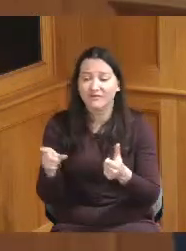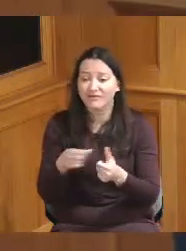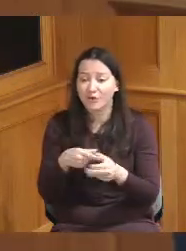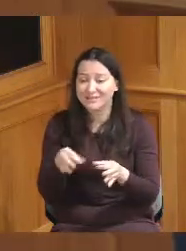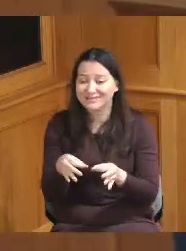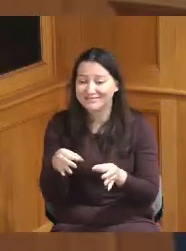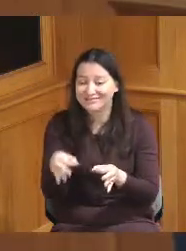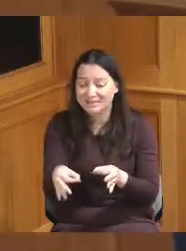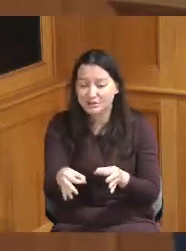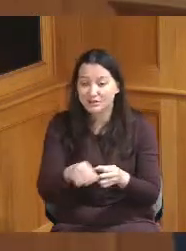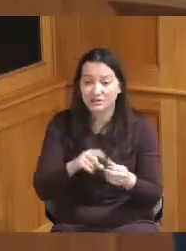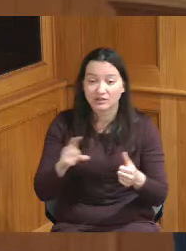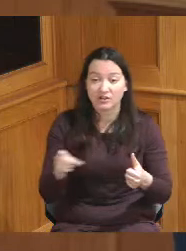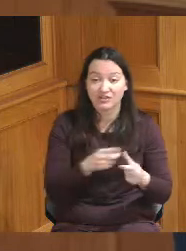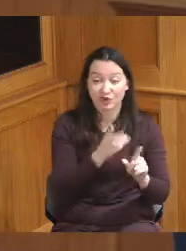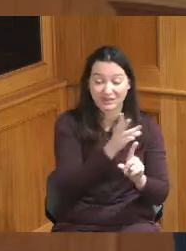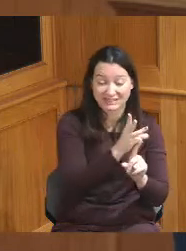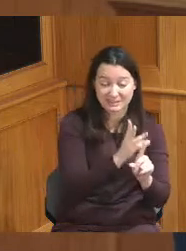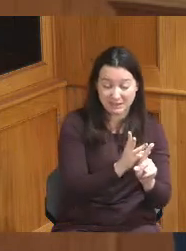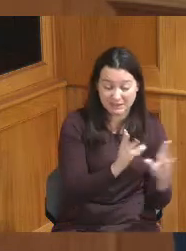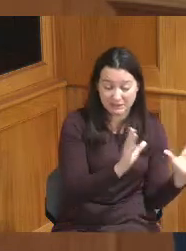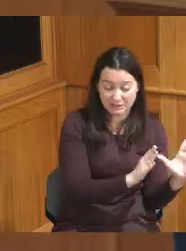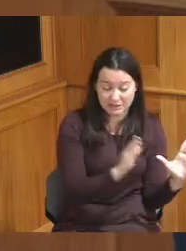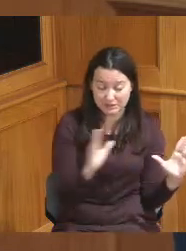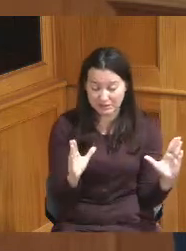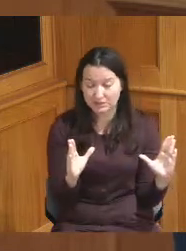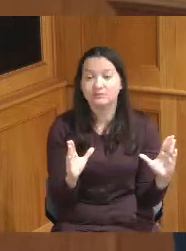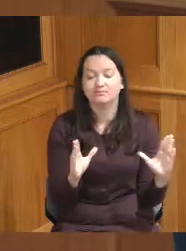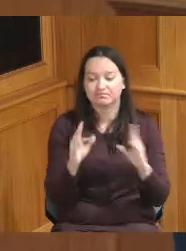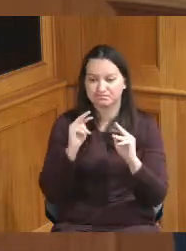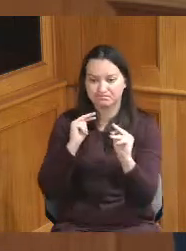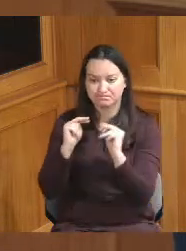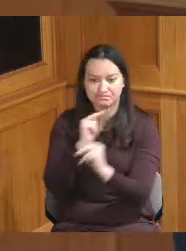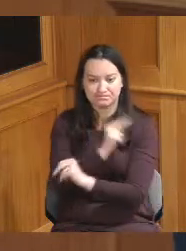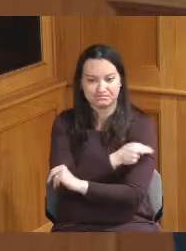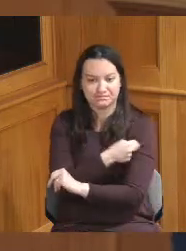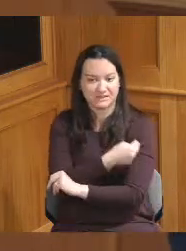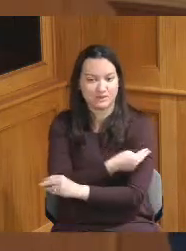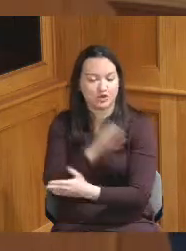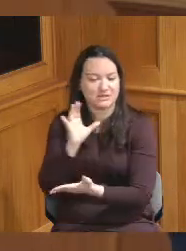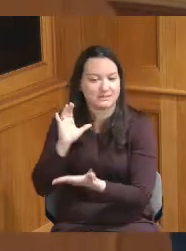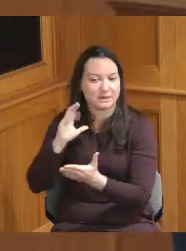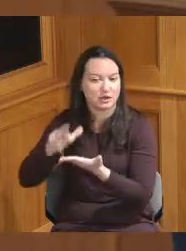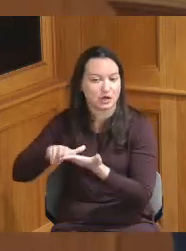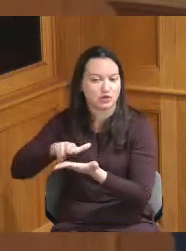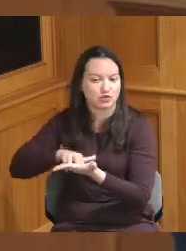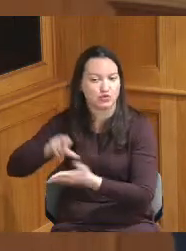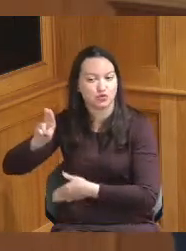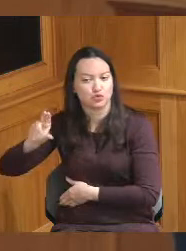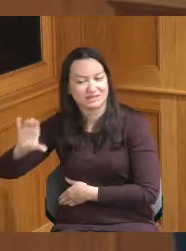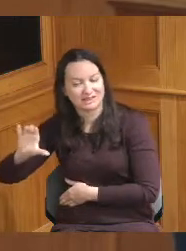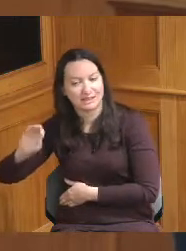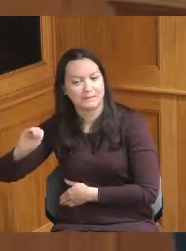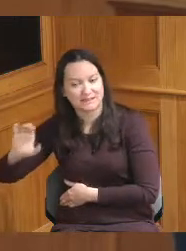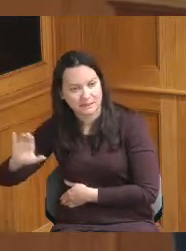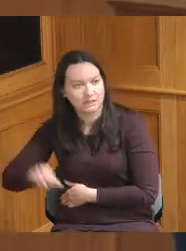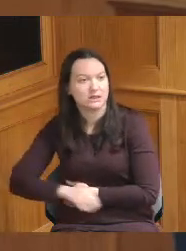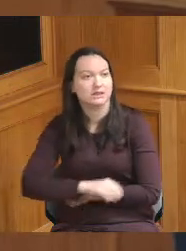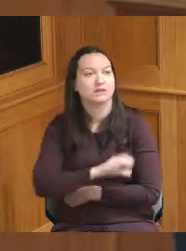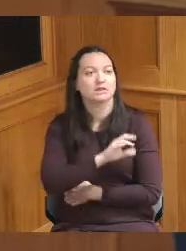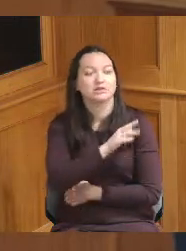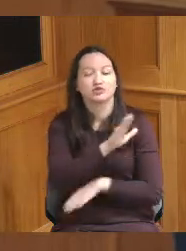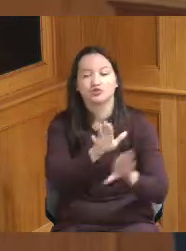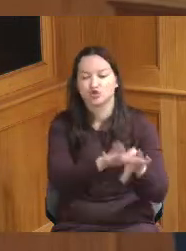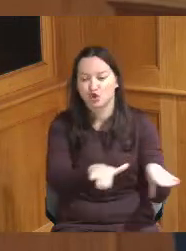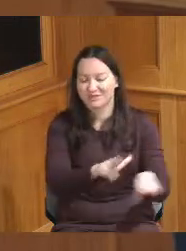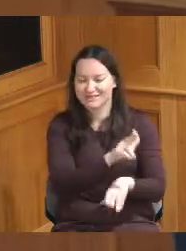extension to get through the first 6 months of the year as we continue to negotiate the hospital contract with UCMC and Children's Hospital. There have